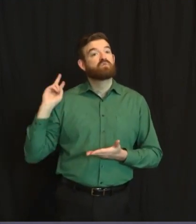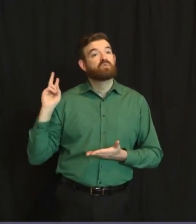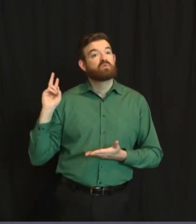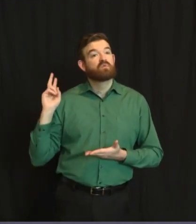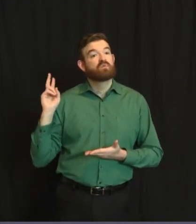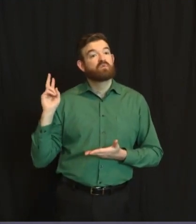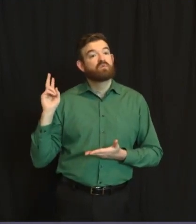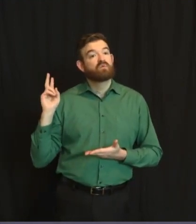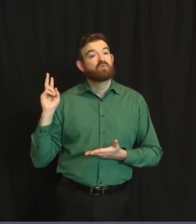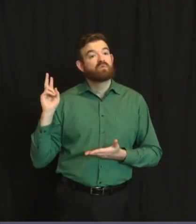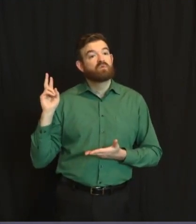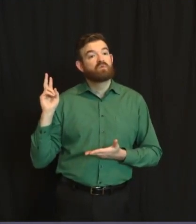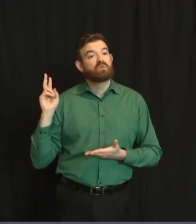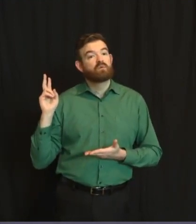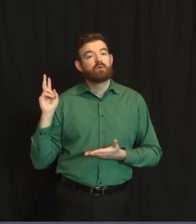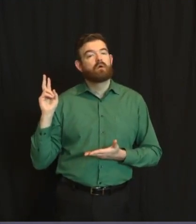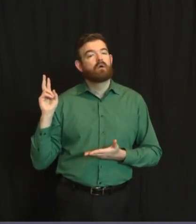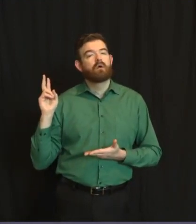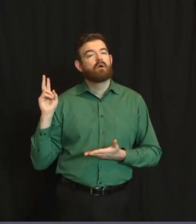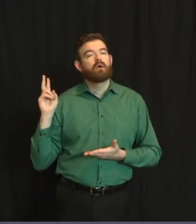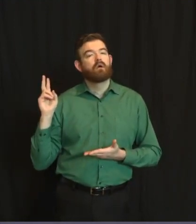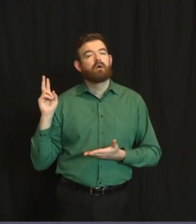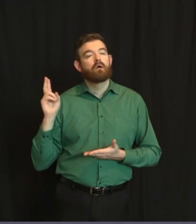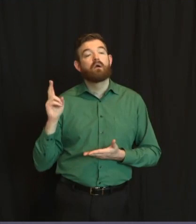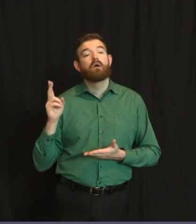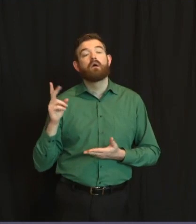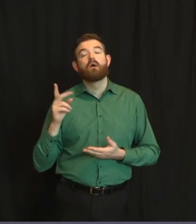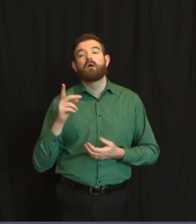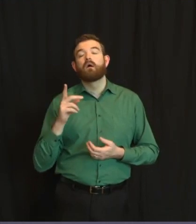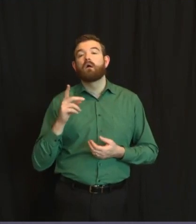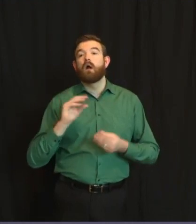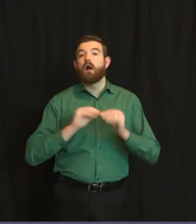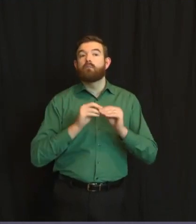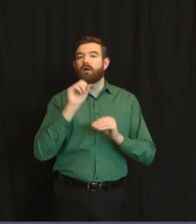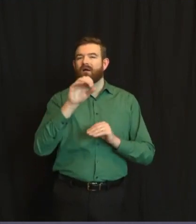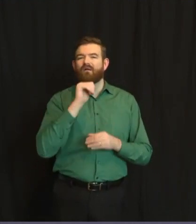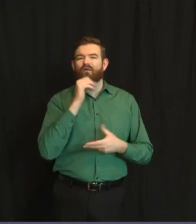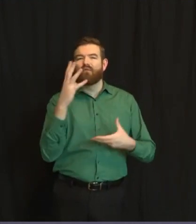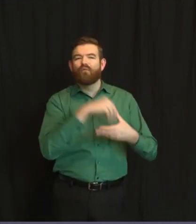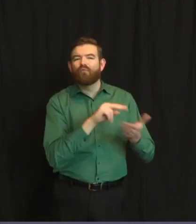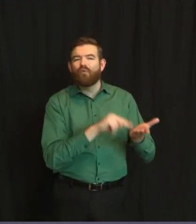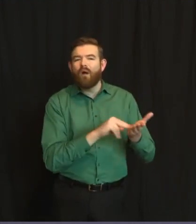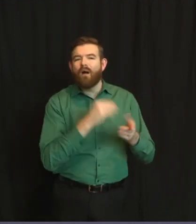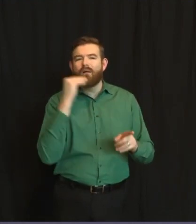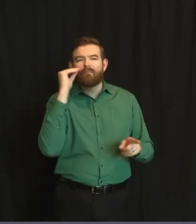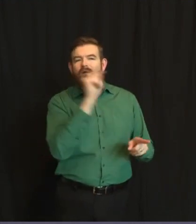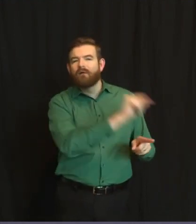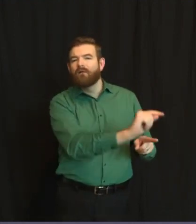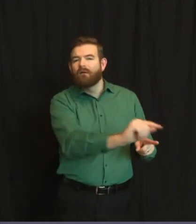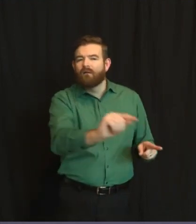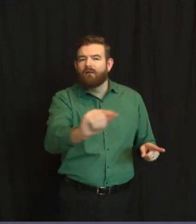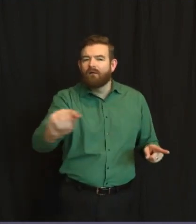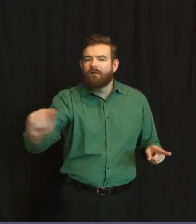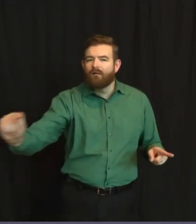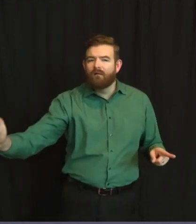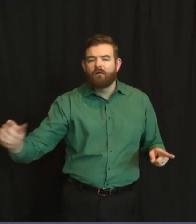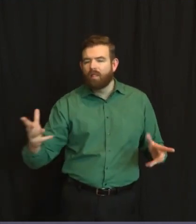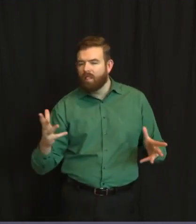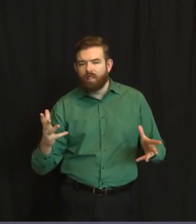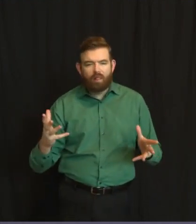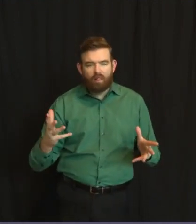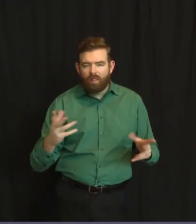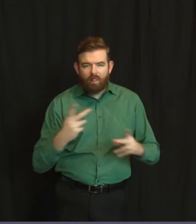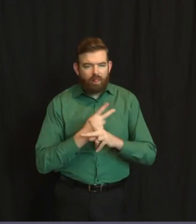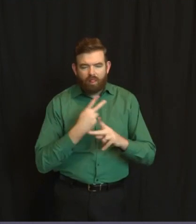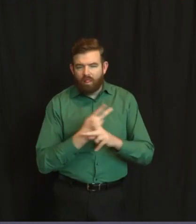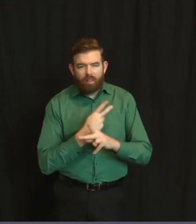living and sort of similar, but not exactly the sort of core of those facilities that we had defined it. We